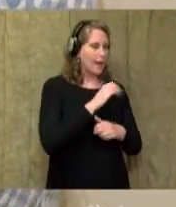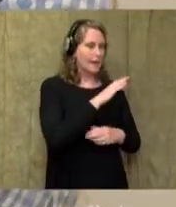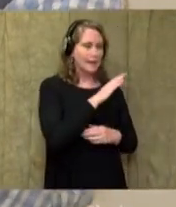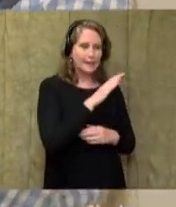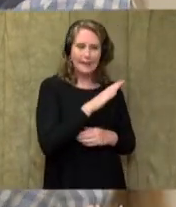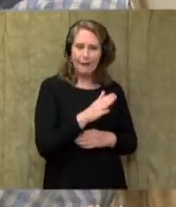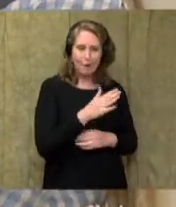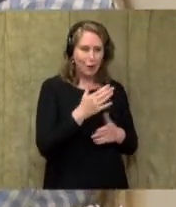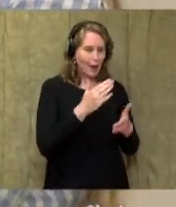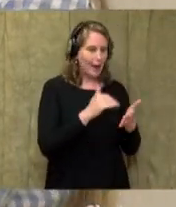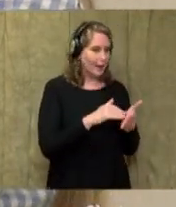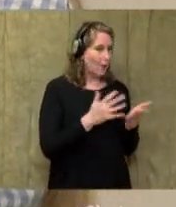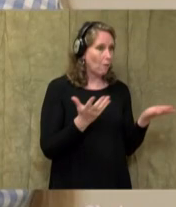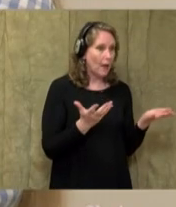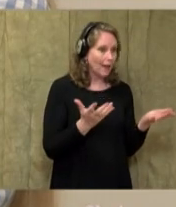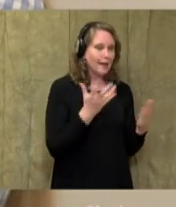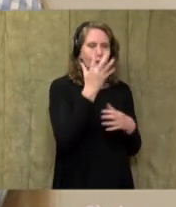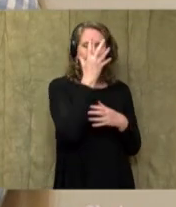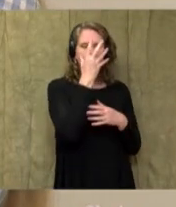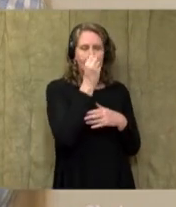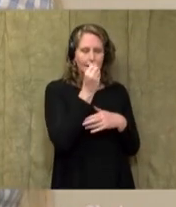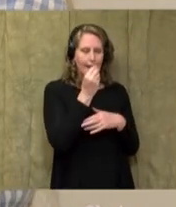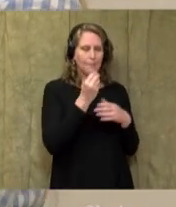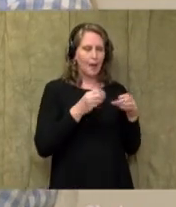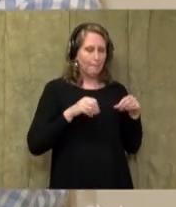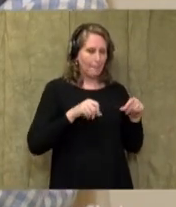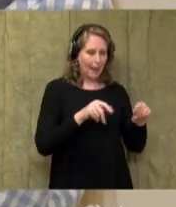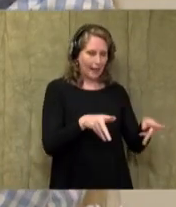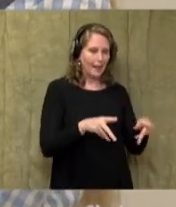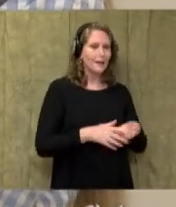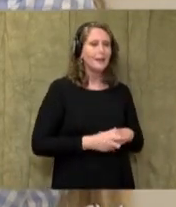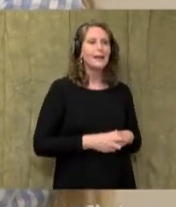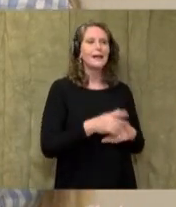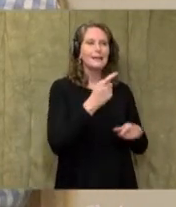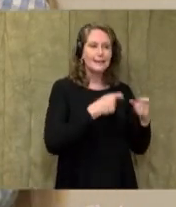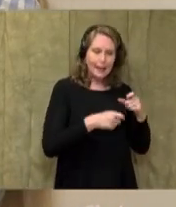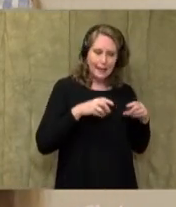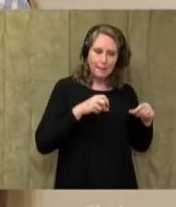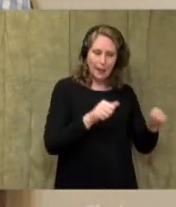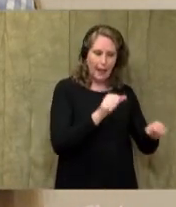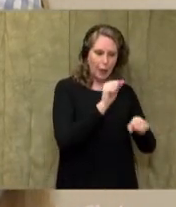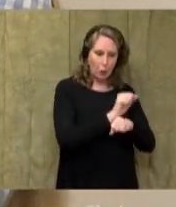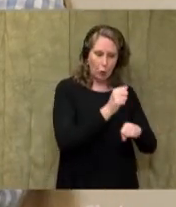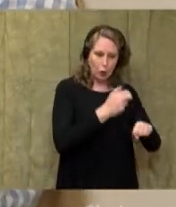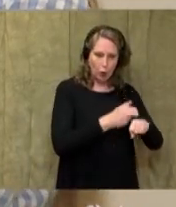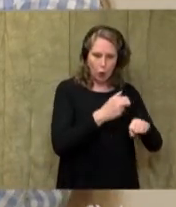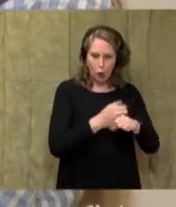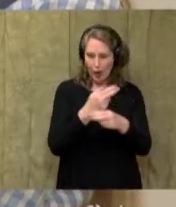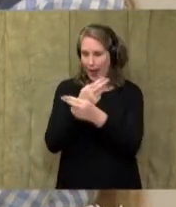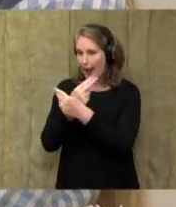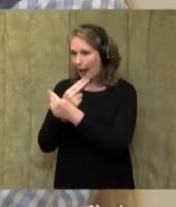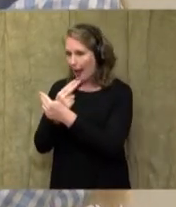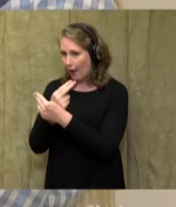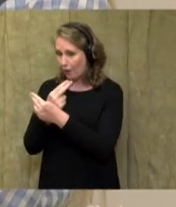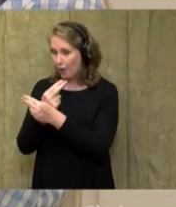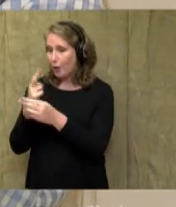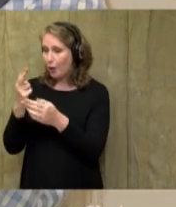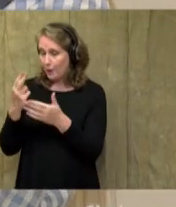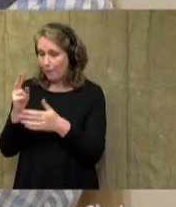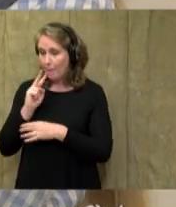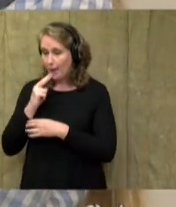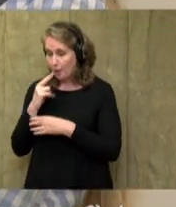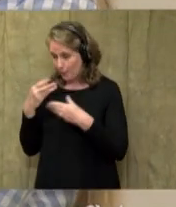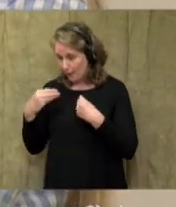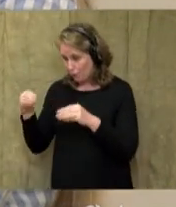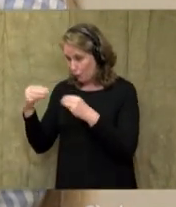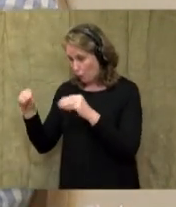never again slept through a season of planting and harvesting. Hare bought back his land with the